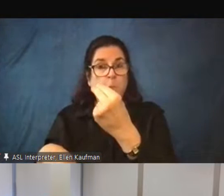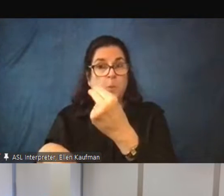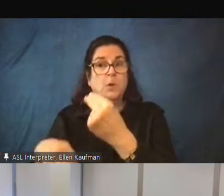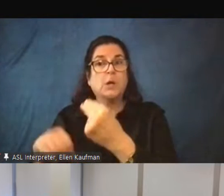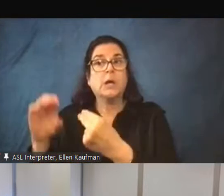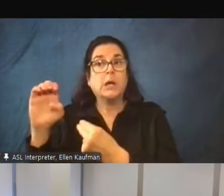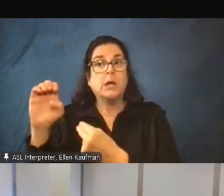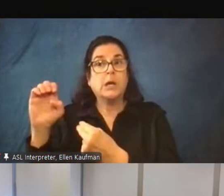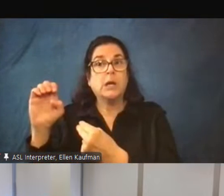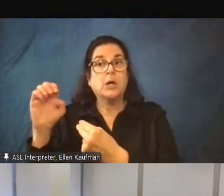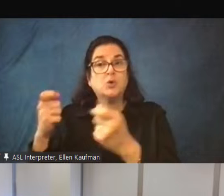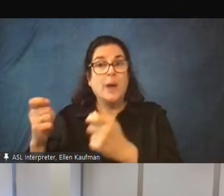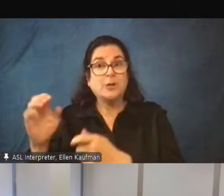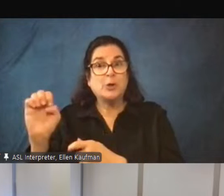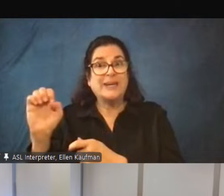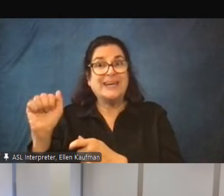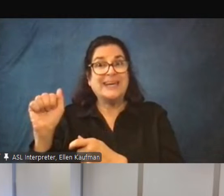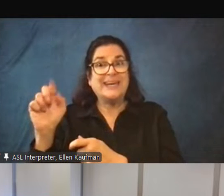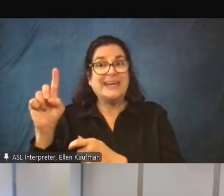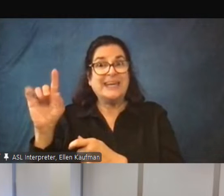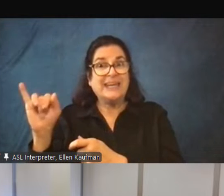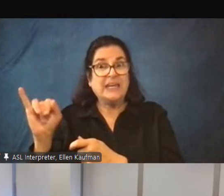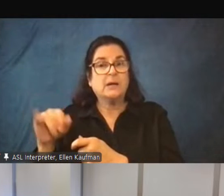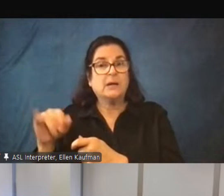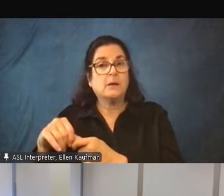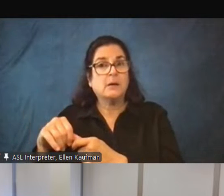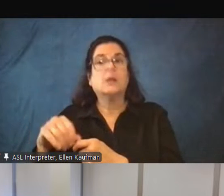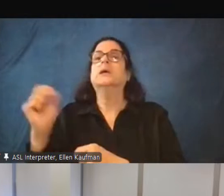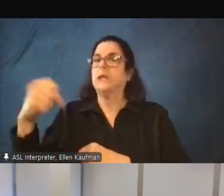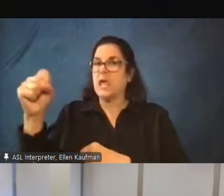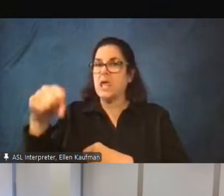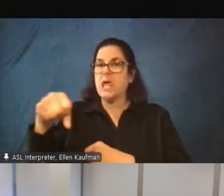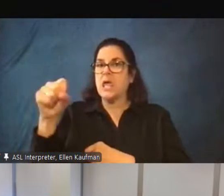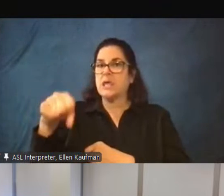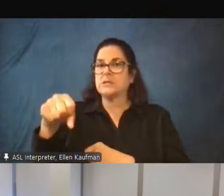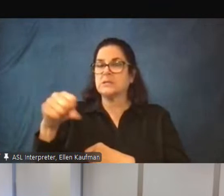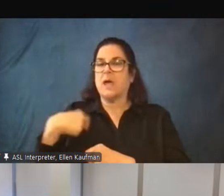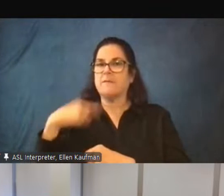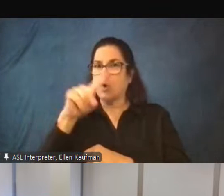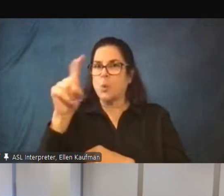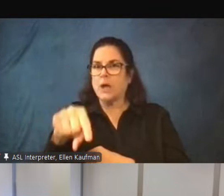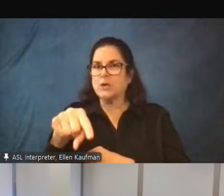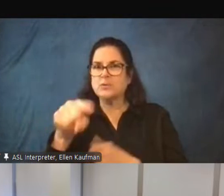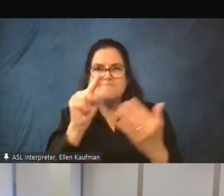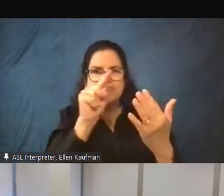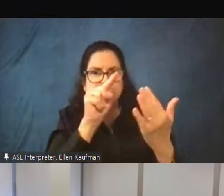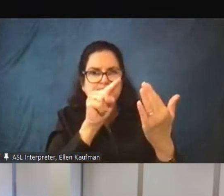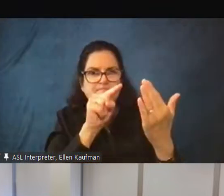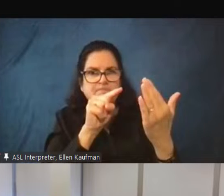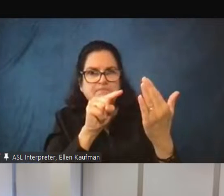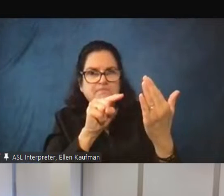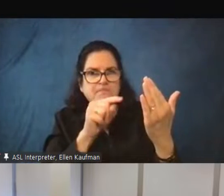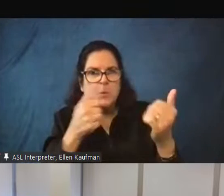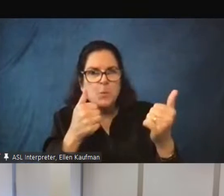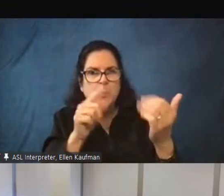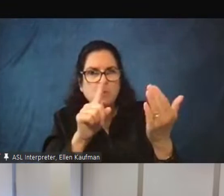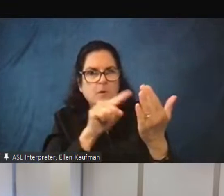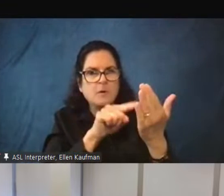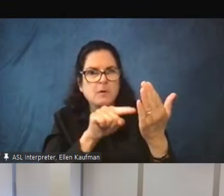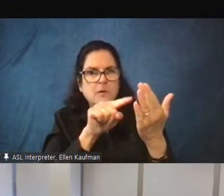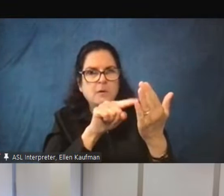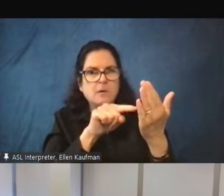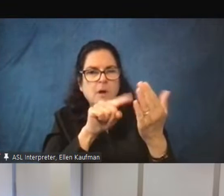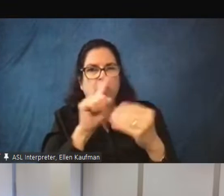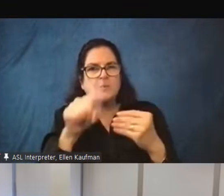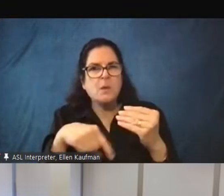questions? Yes, I did have a question, just trying to locate the area, but it was